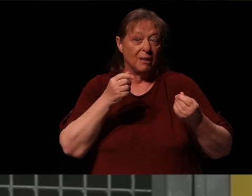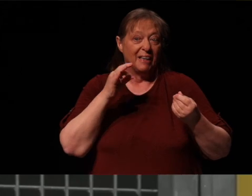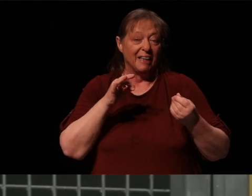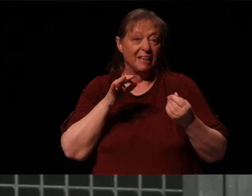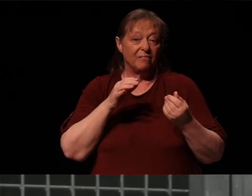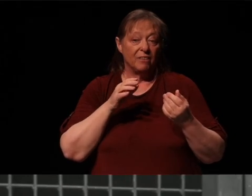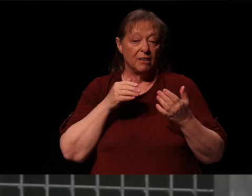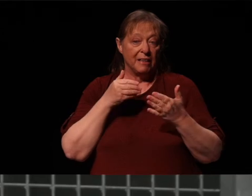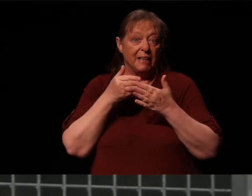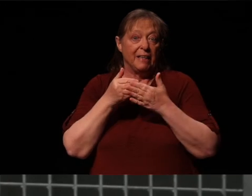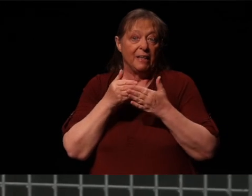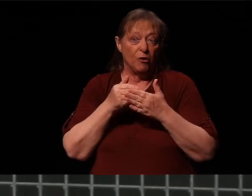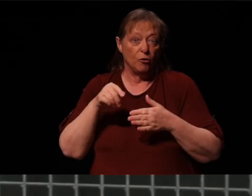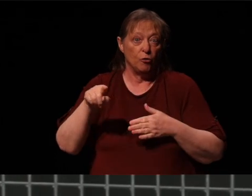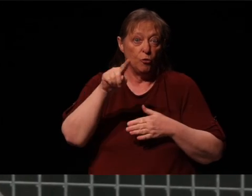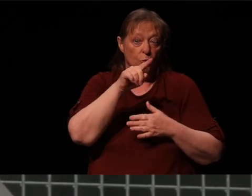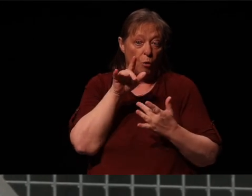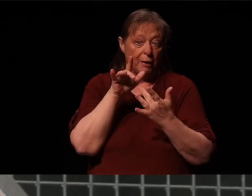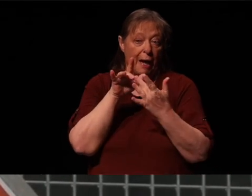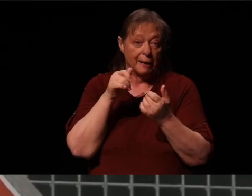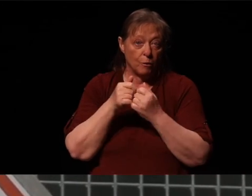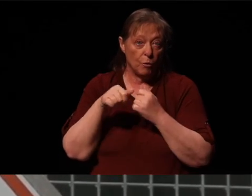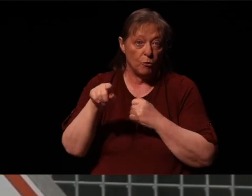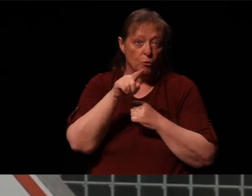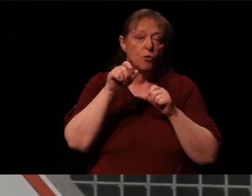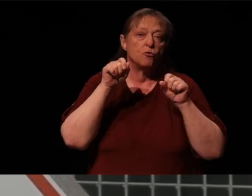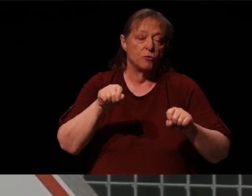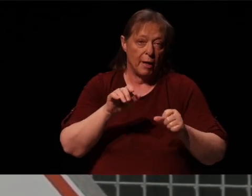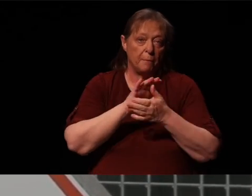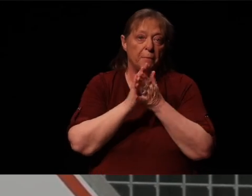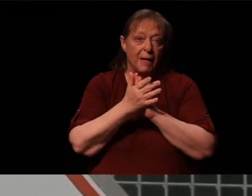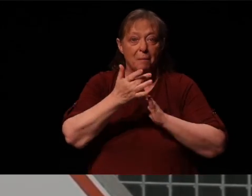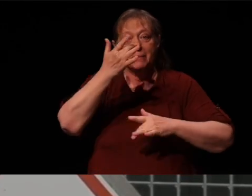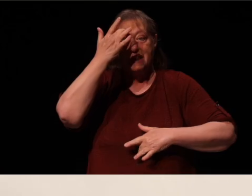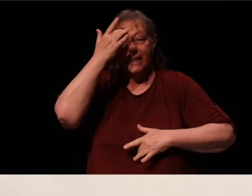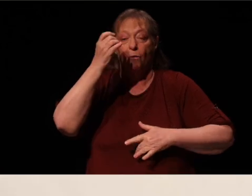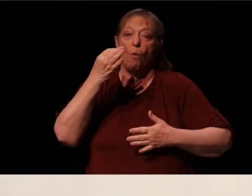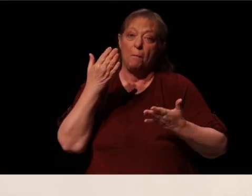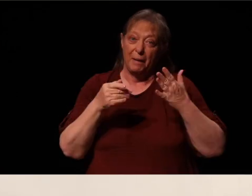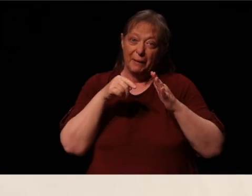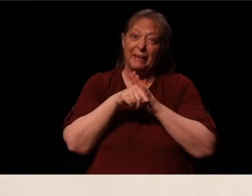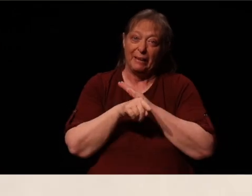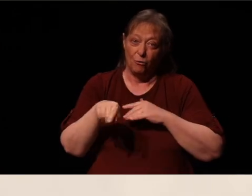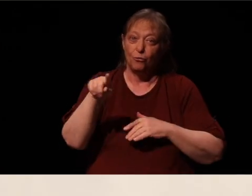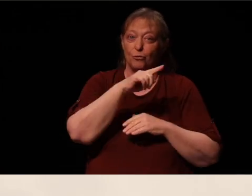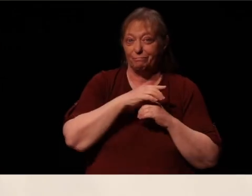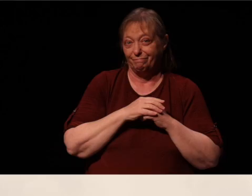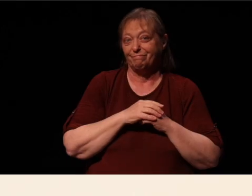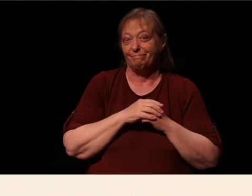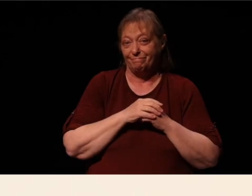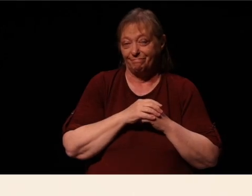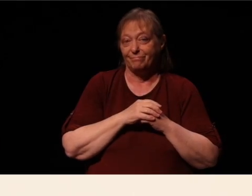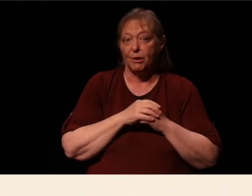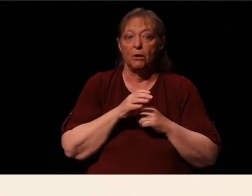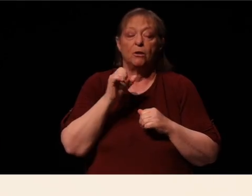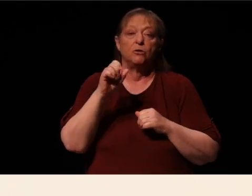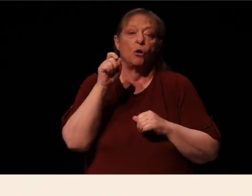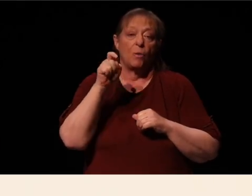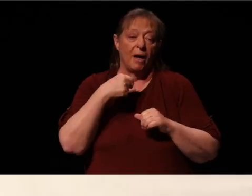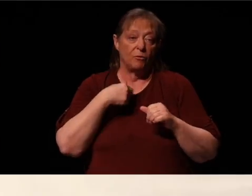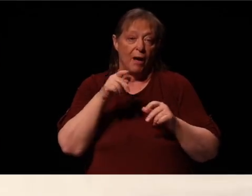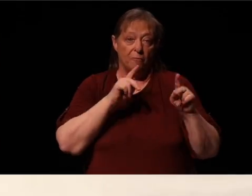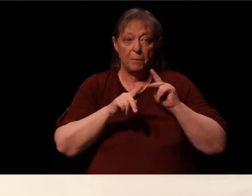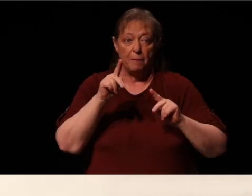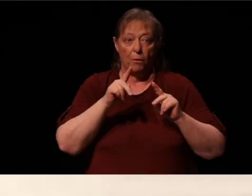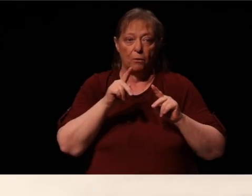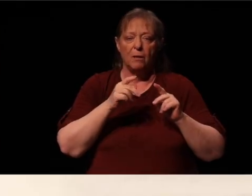are materials that, if they come in contact with you, can make you very ill or might actually kill you. And so we